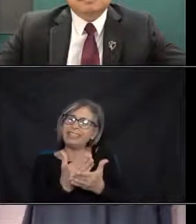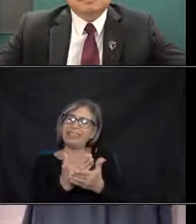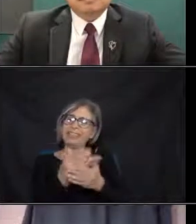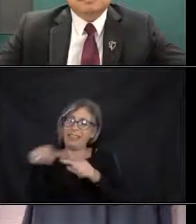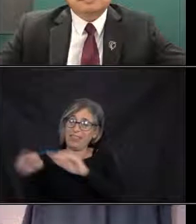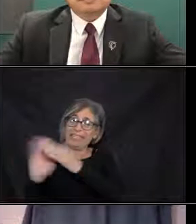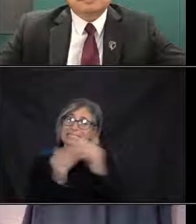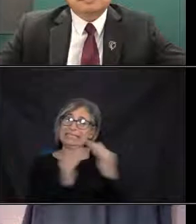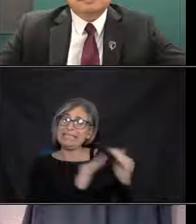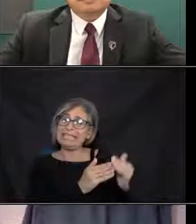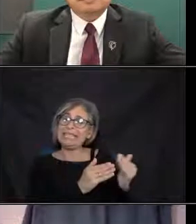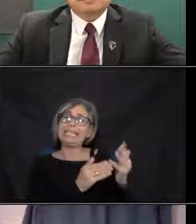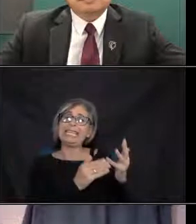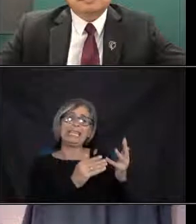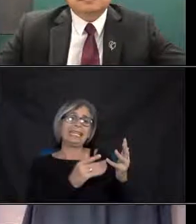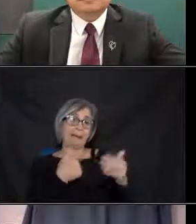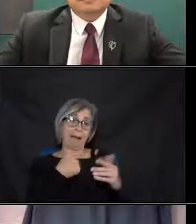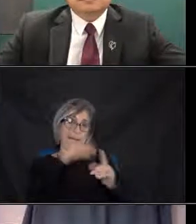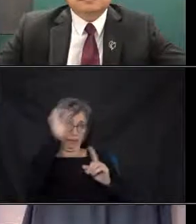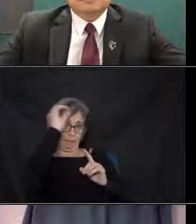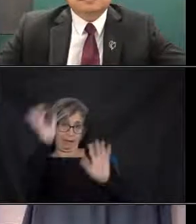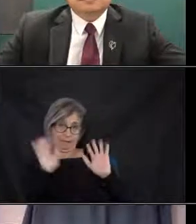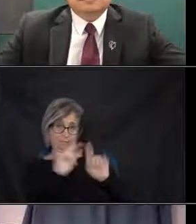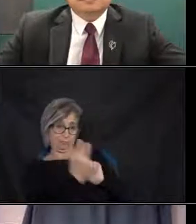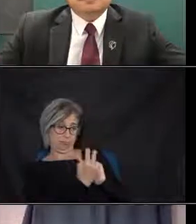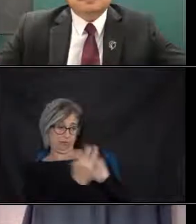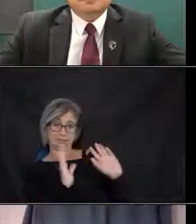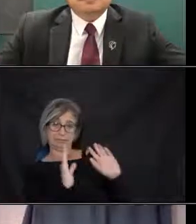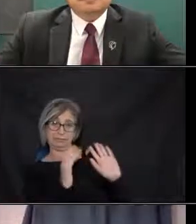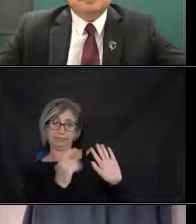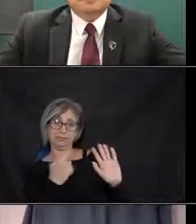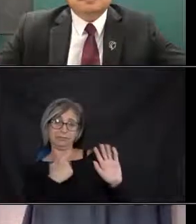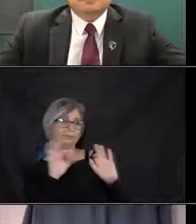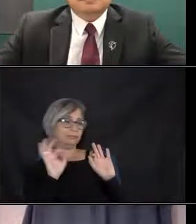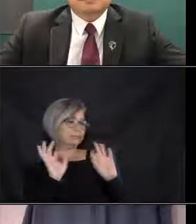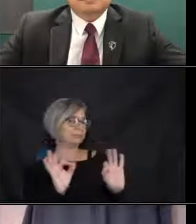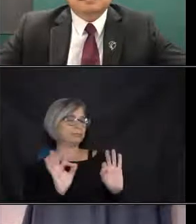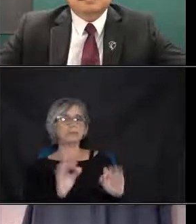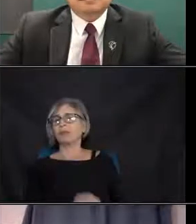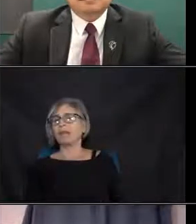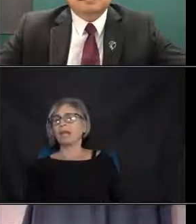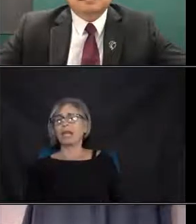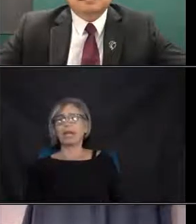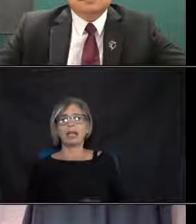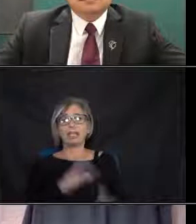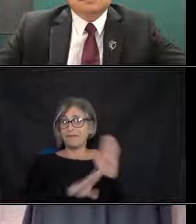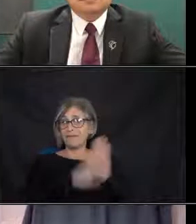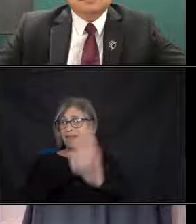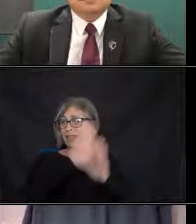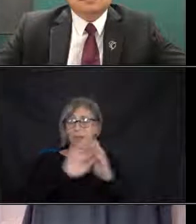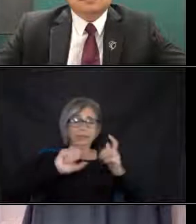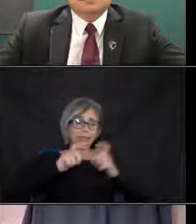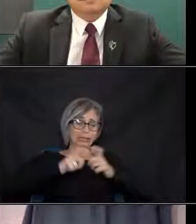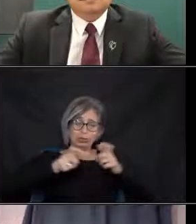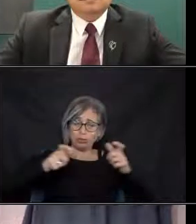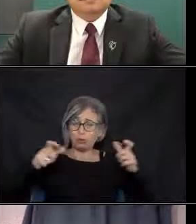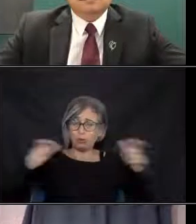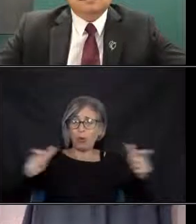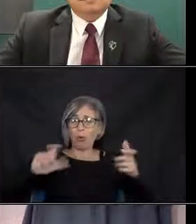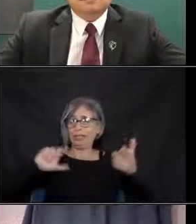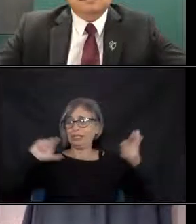is at, in my opinion, at its pinnacle in terms of development, in terms of growth,